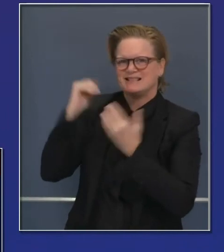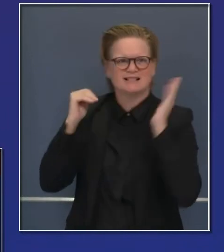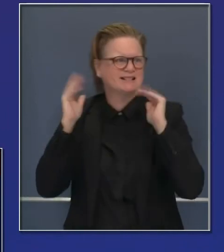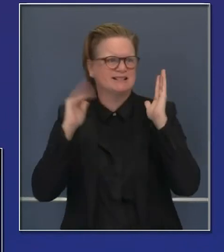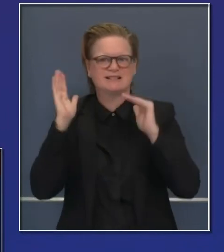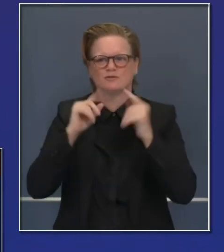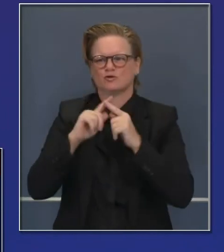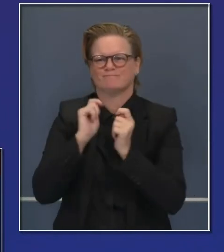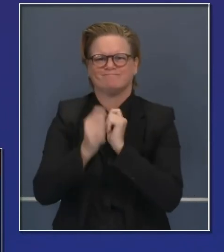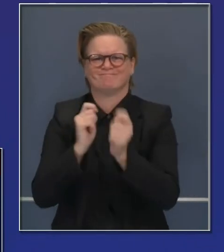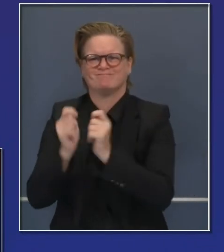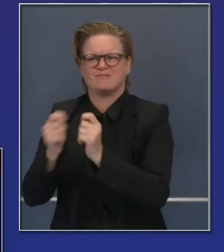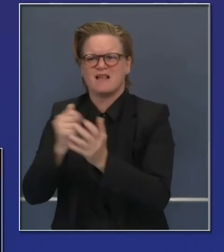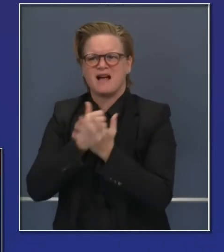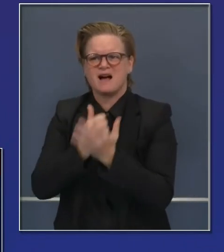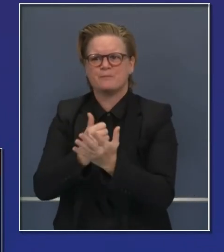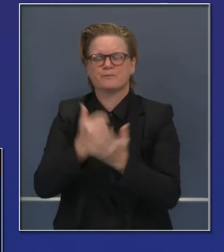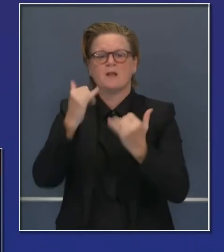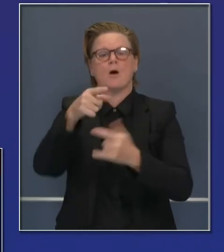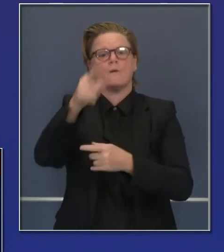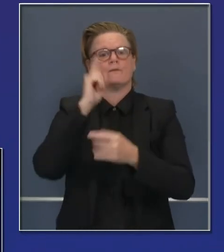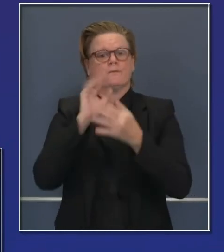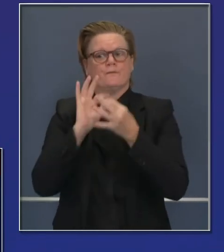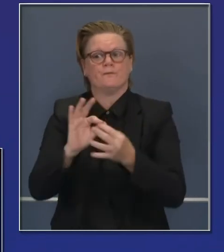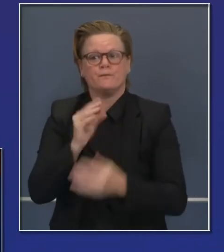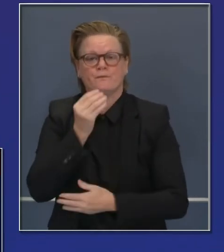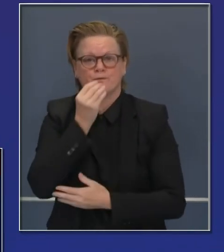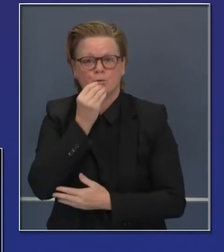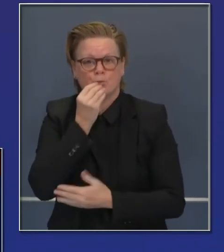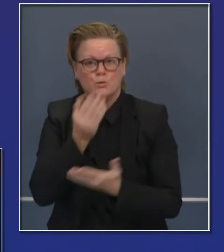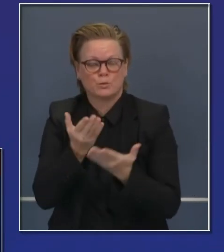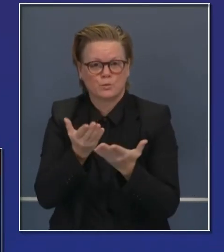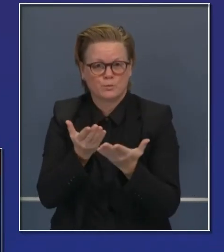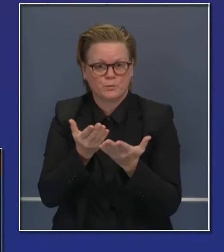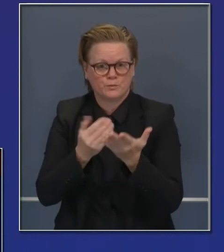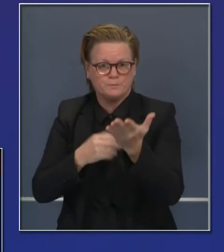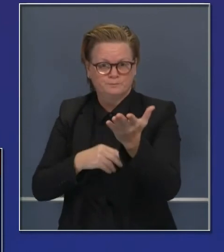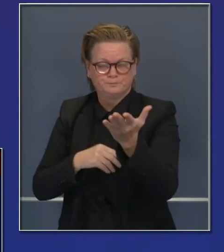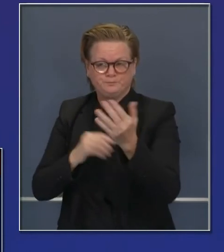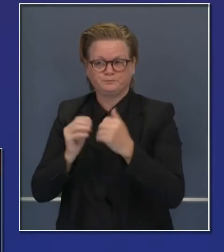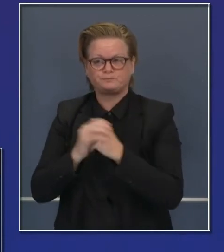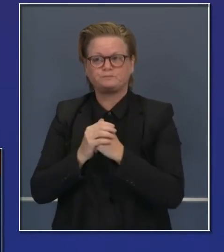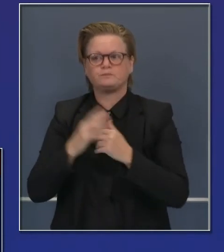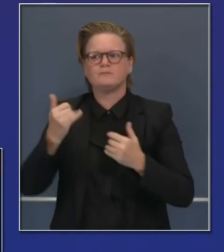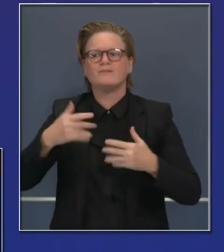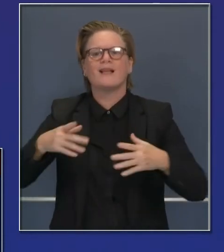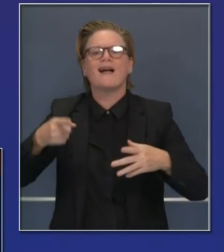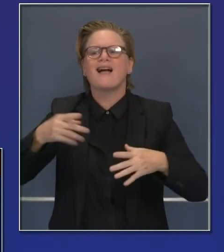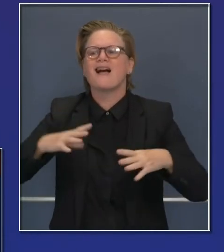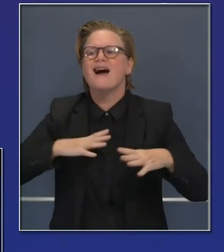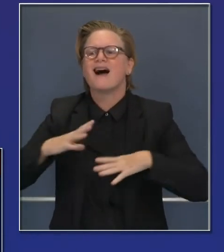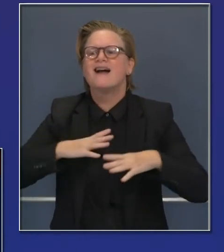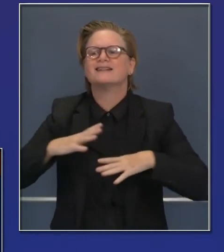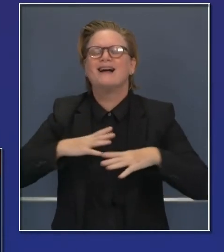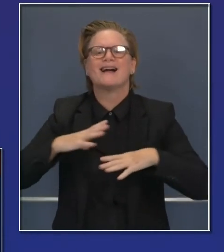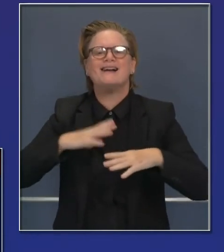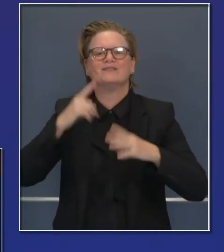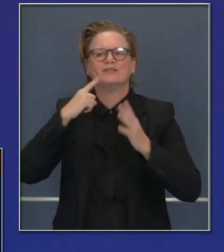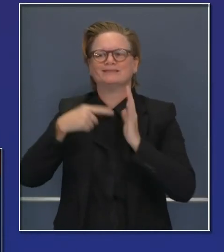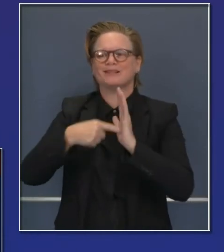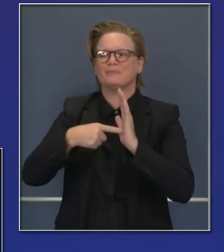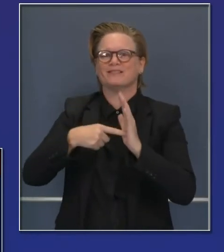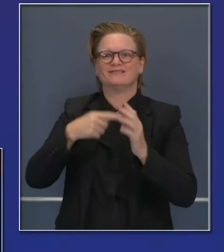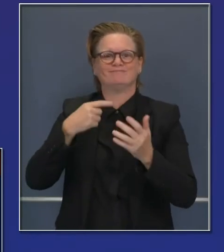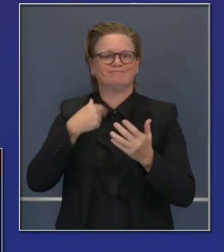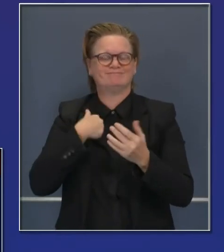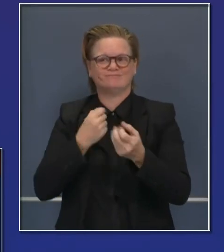issue. As any holiday, we always focus on those in need around Thanksgiving, holidays. We move into Christmas, Hanukkah,